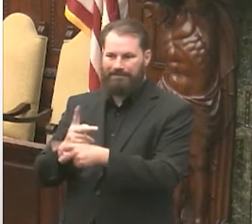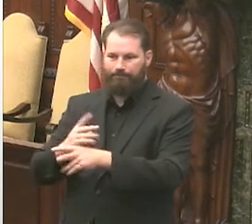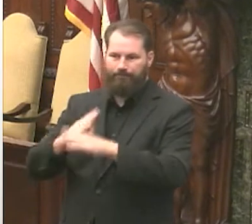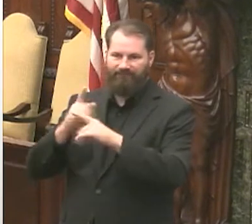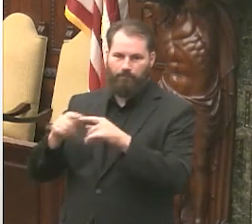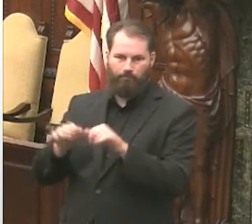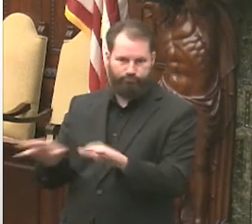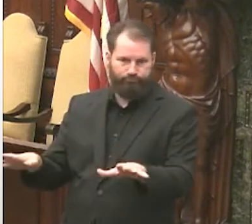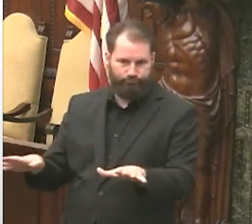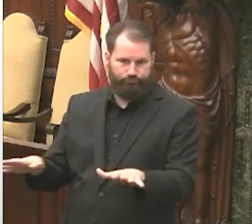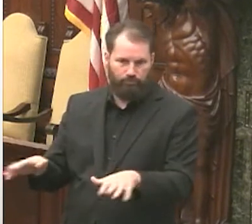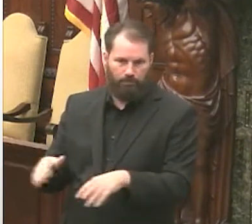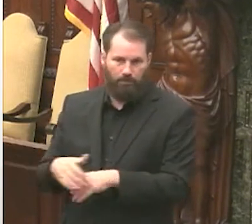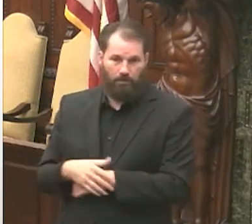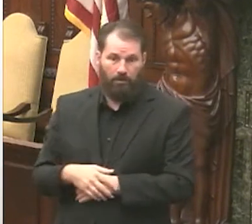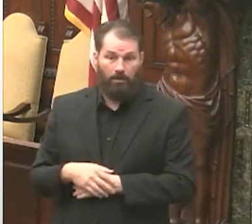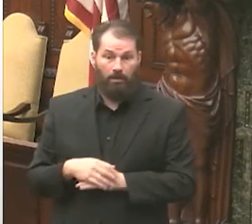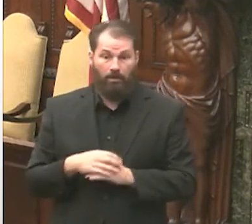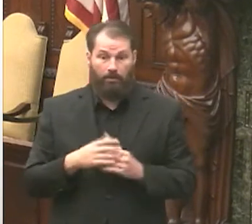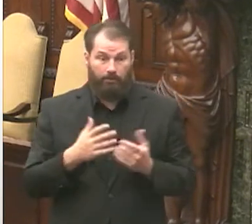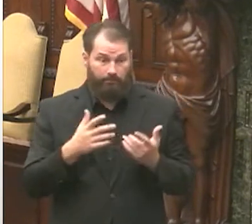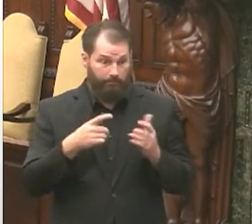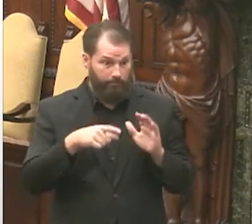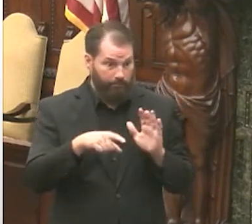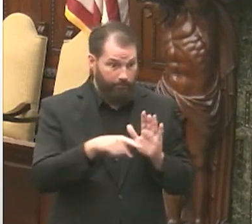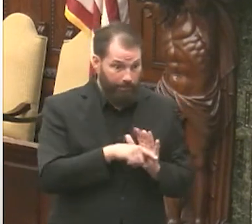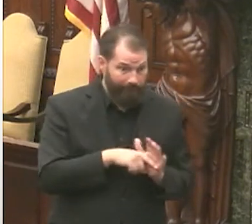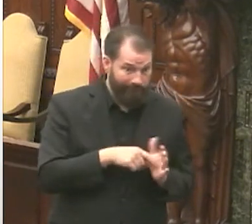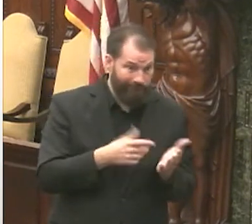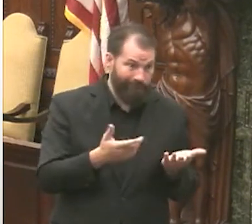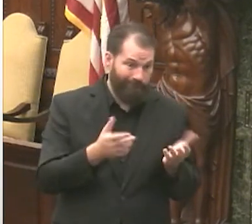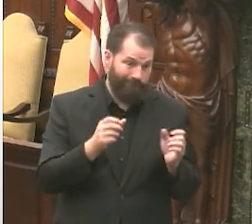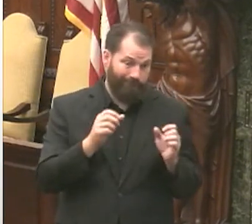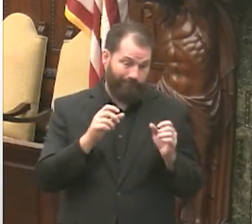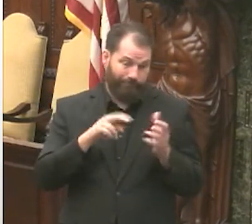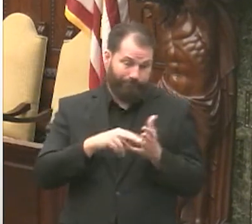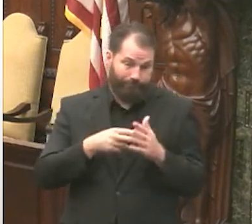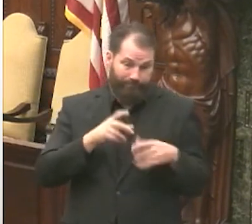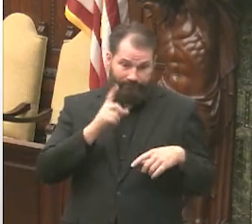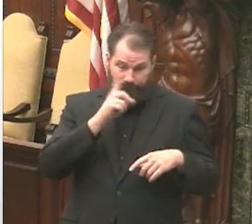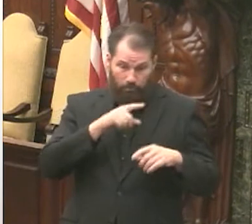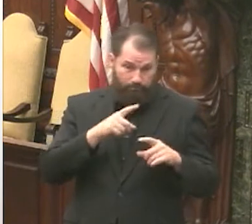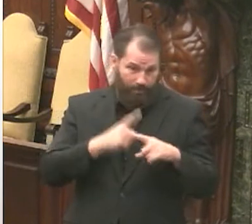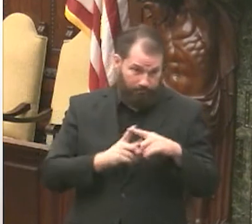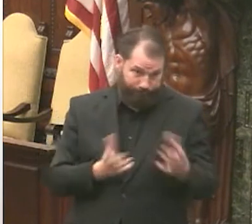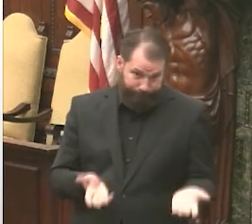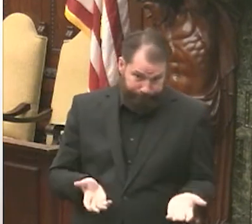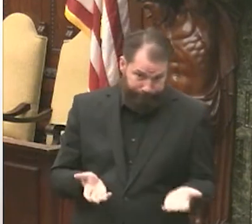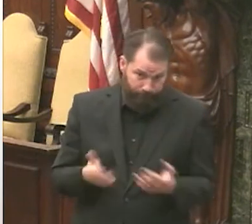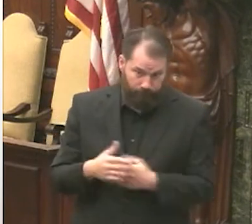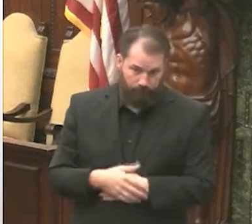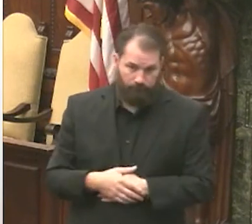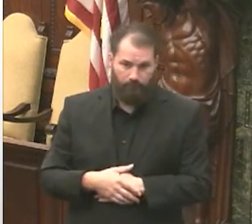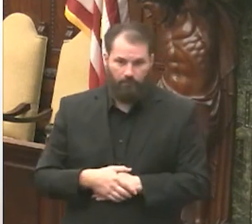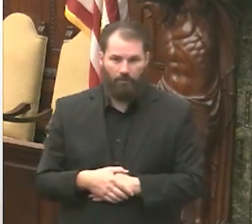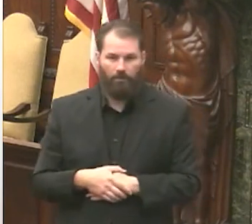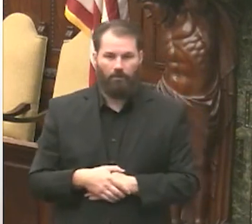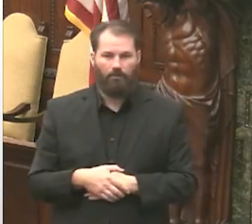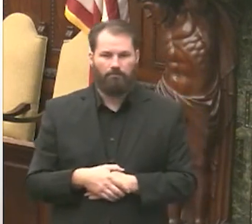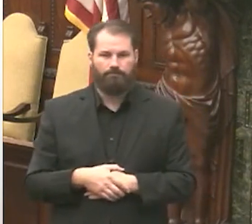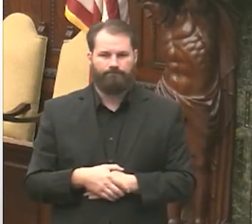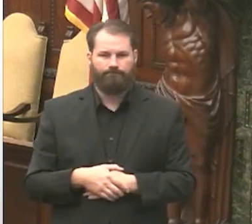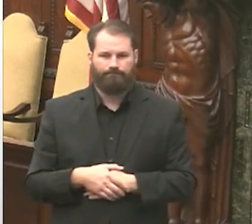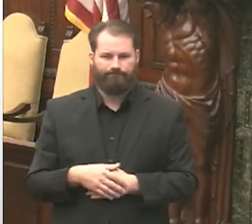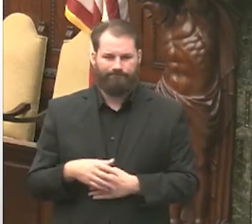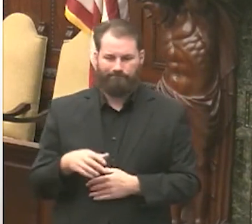positive result. And also, remember, this test is not a home test. It needs to be done in a clinic. And so